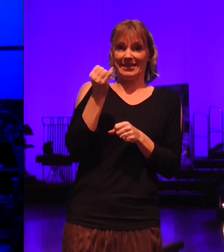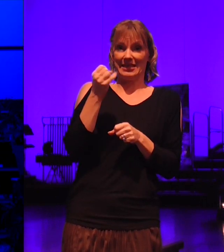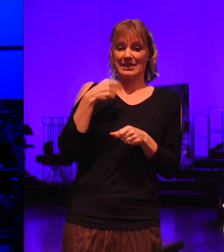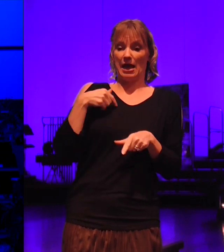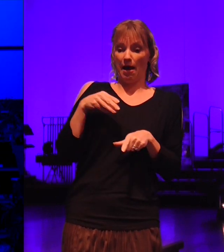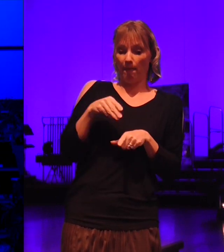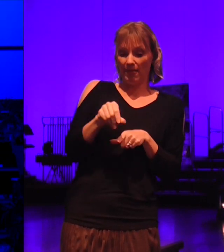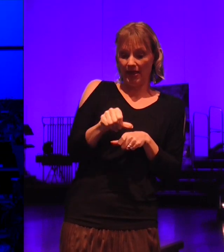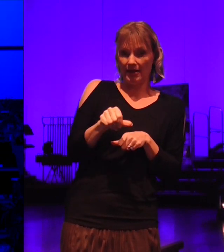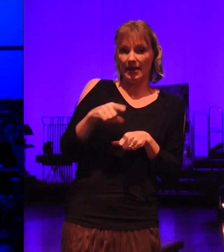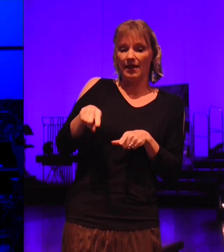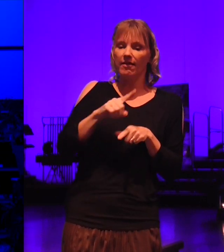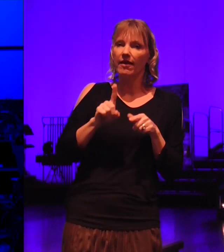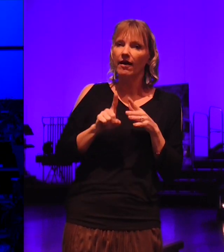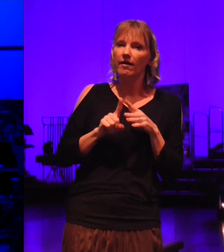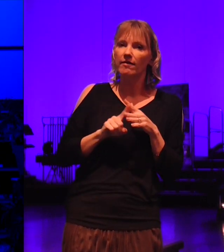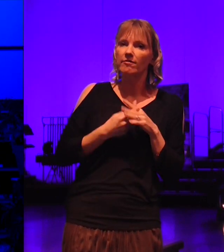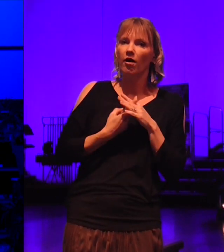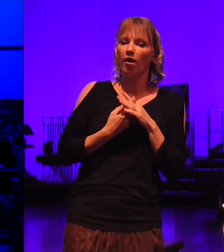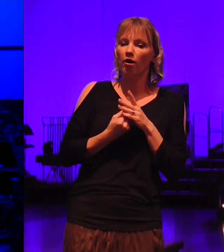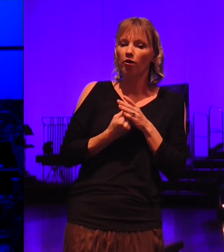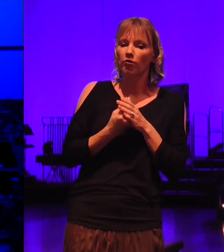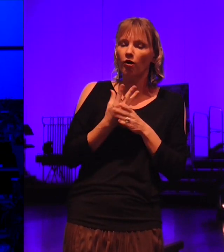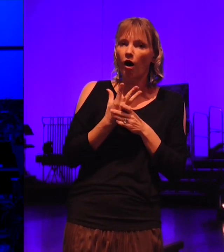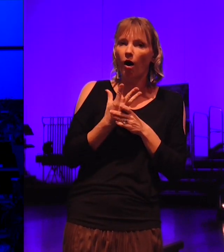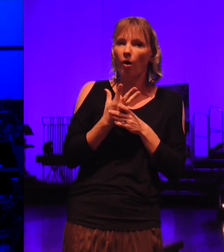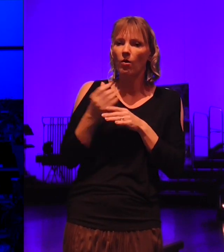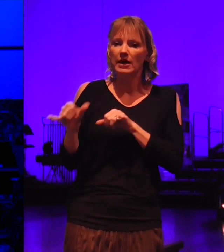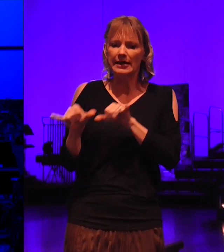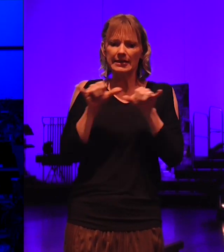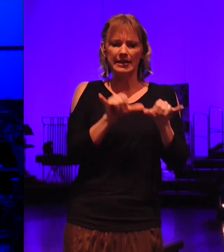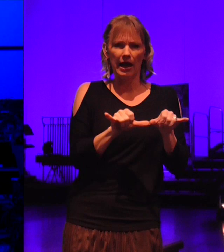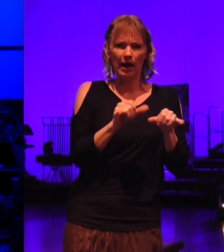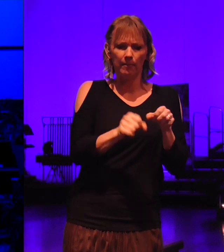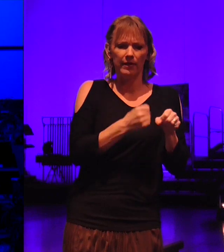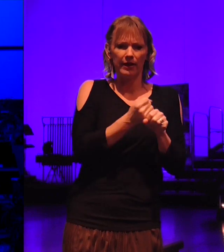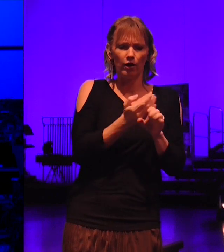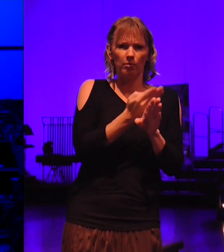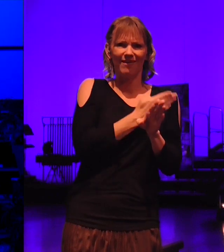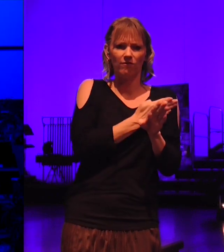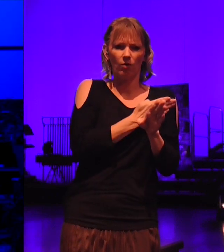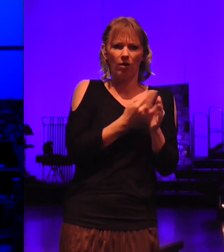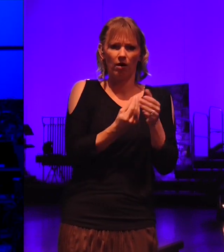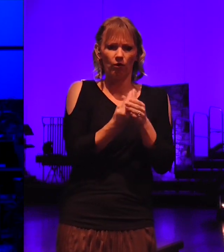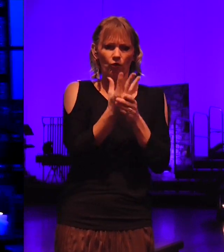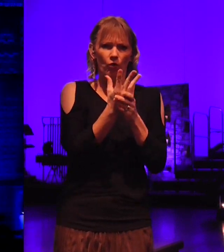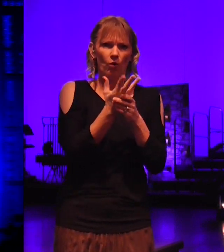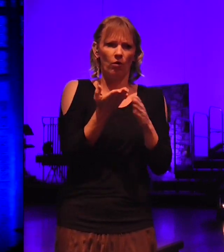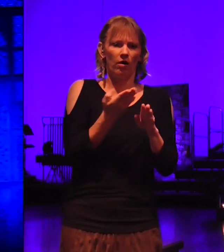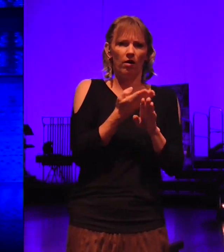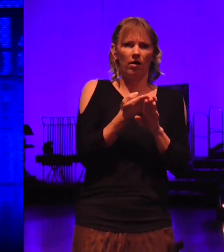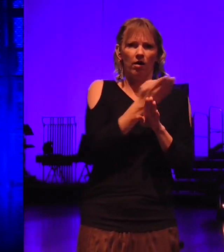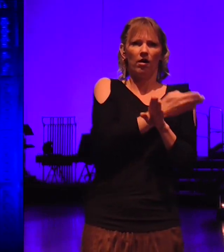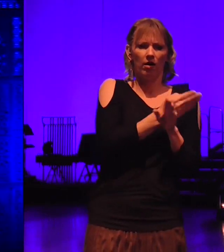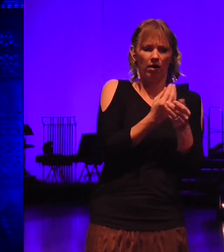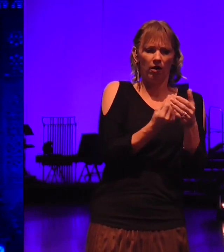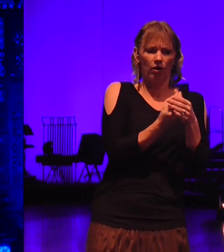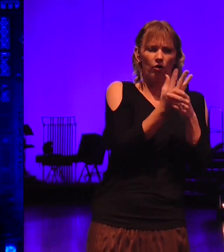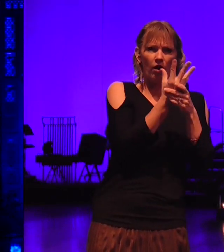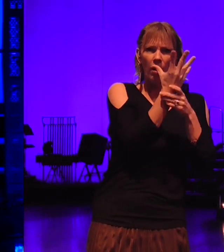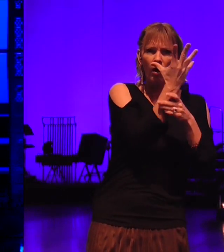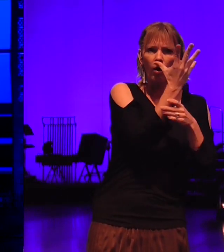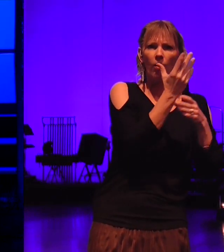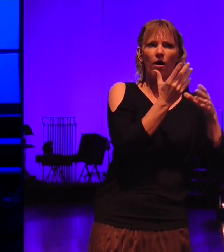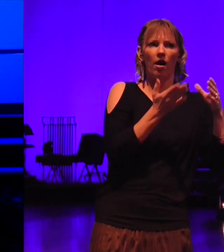began to grow. And so did the seeds from the year before that. And so did the seeds from the year before that.